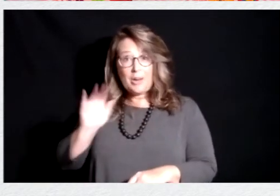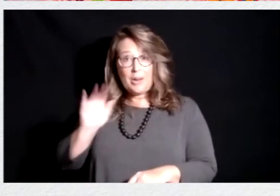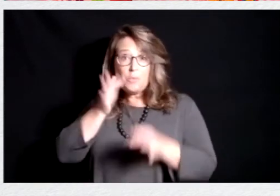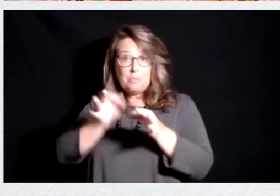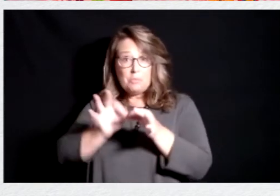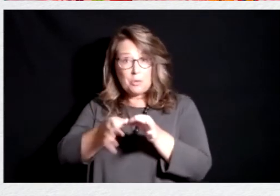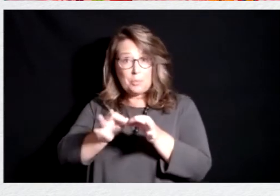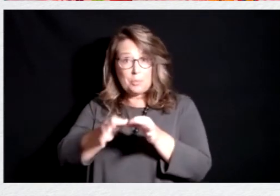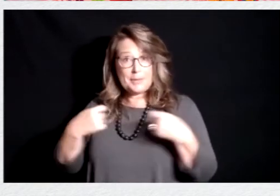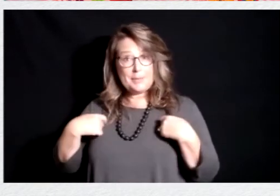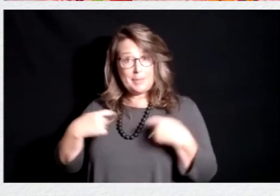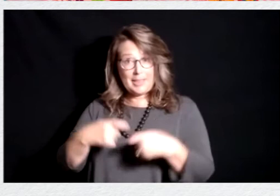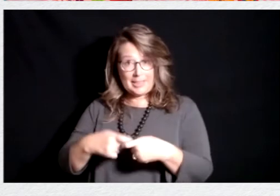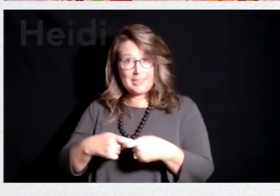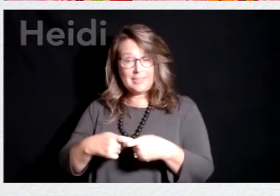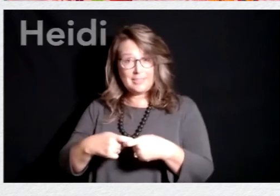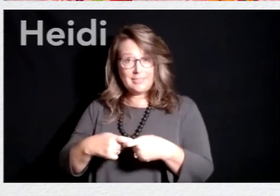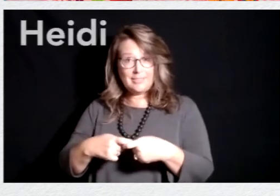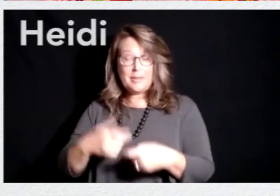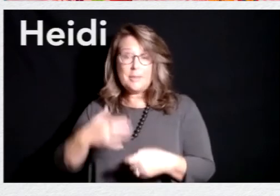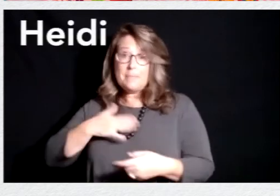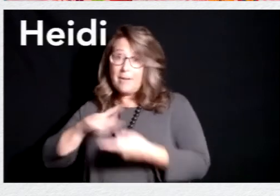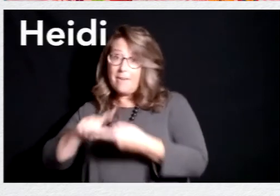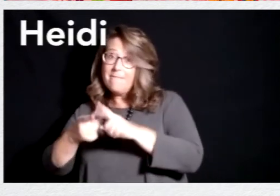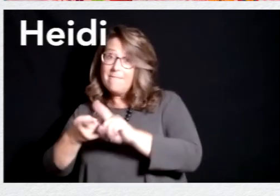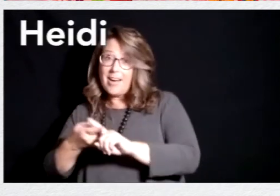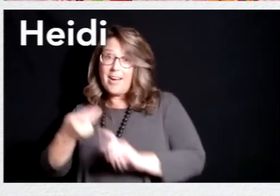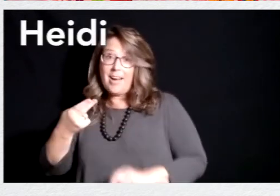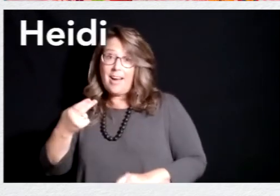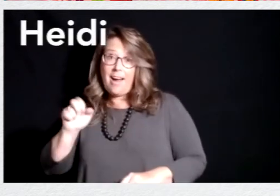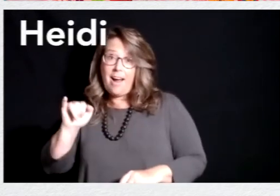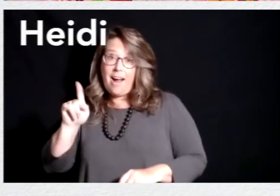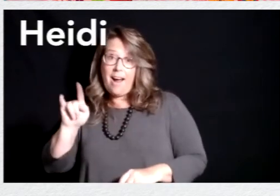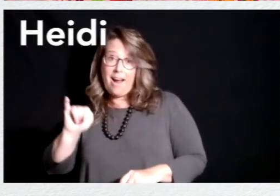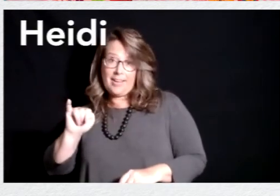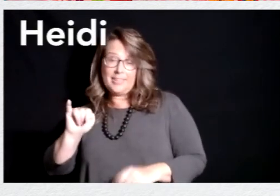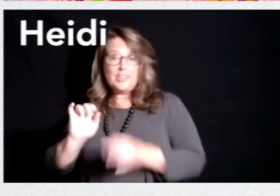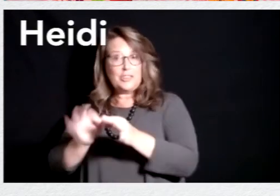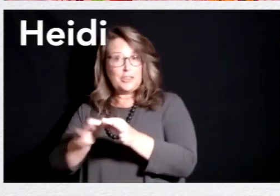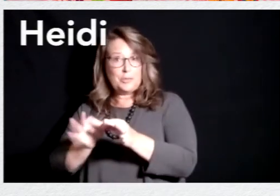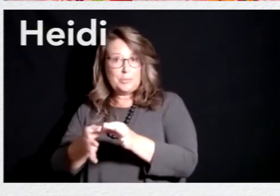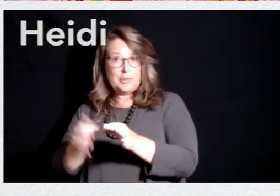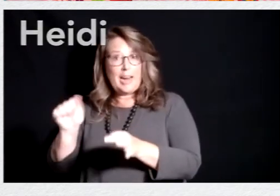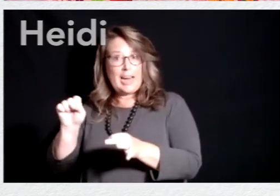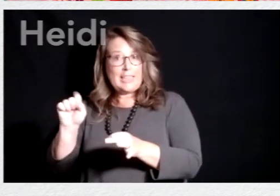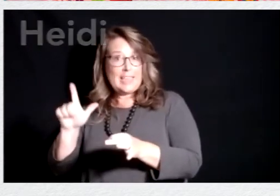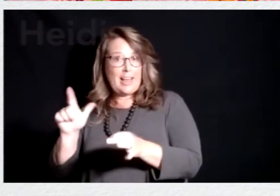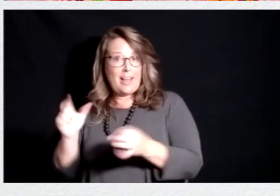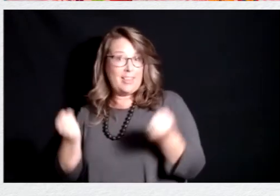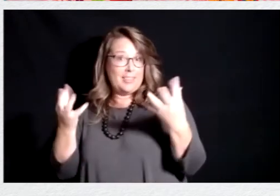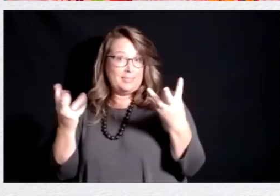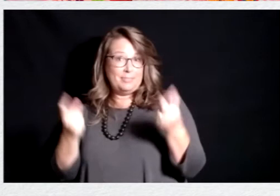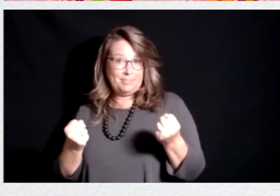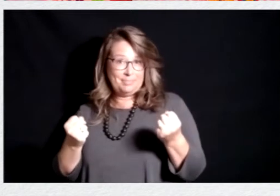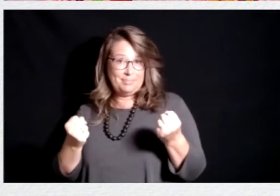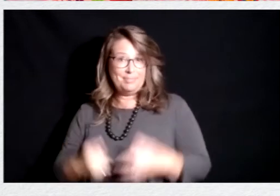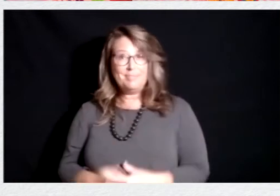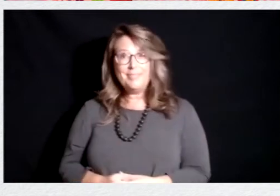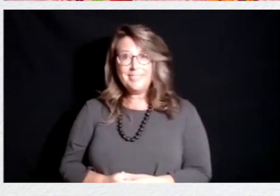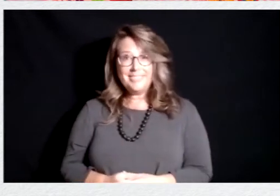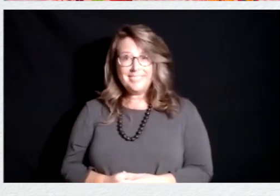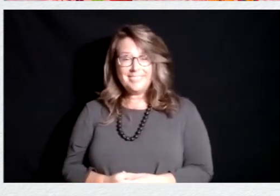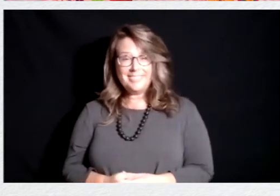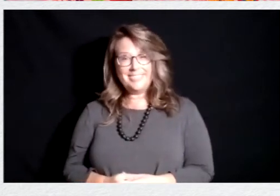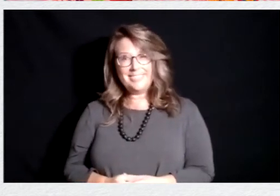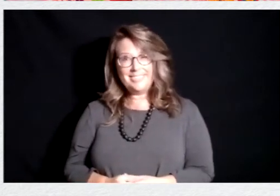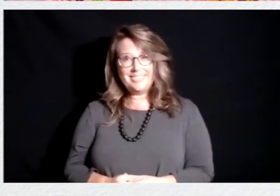in Spanish. And this is my friend Heidi. She will be interpreting the story in American Sign Language. Ella es mi amiga Lina, hará